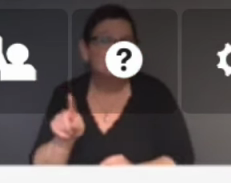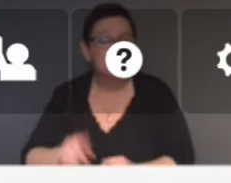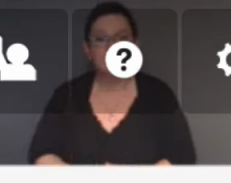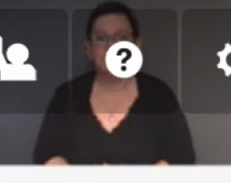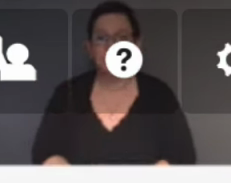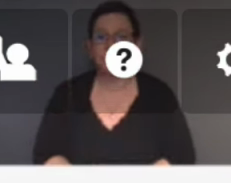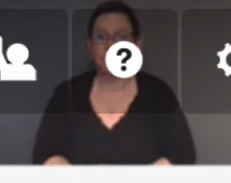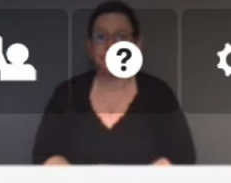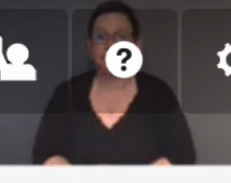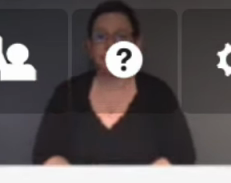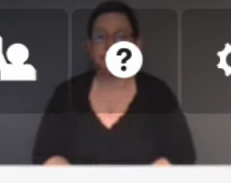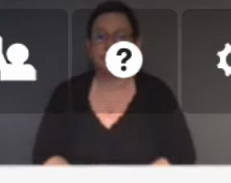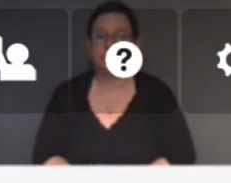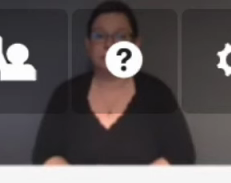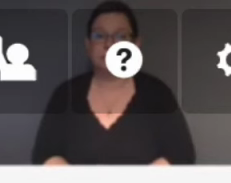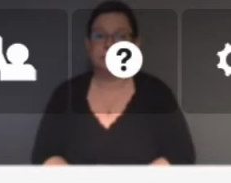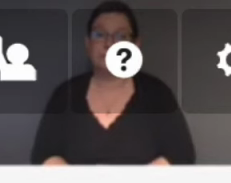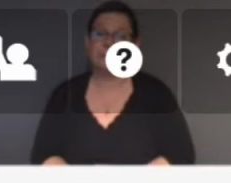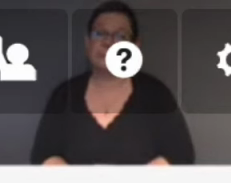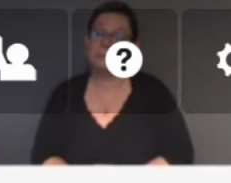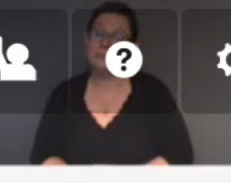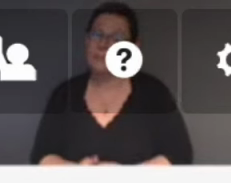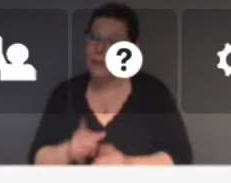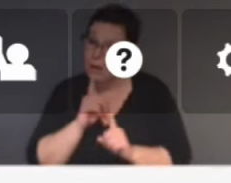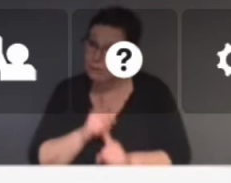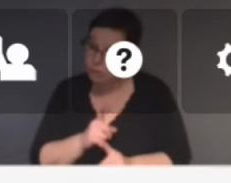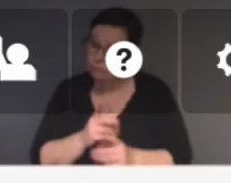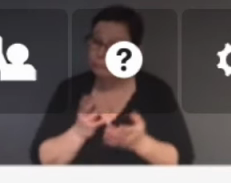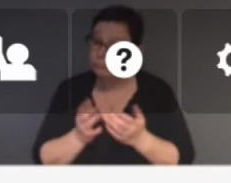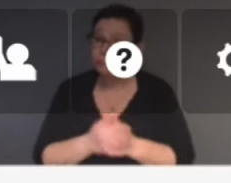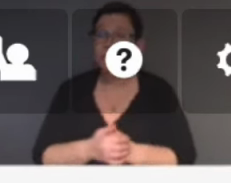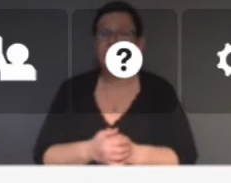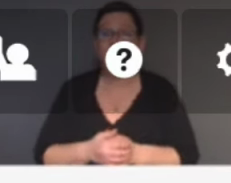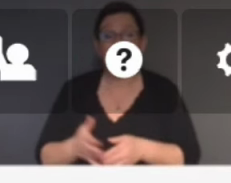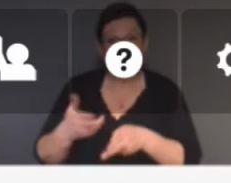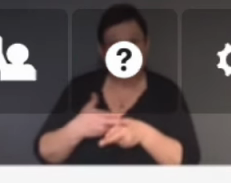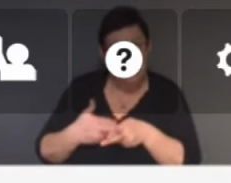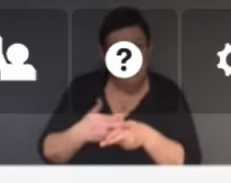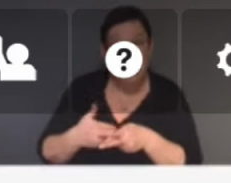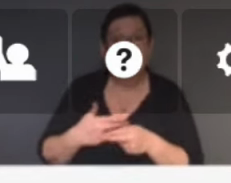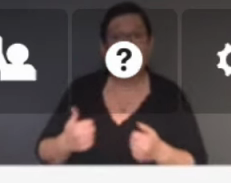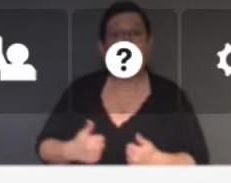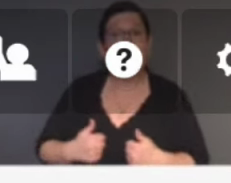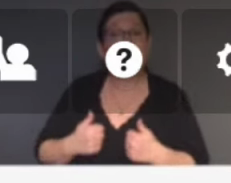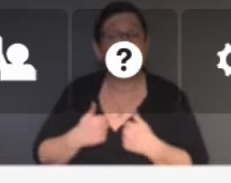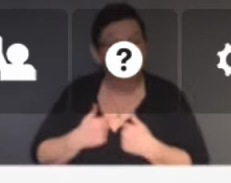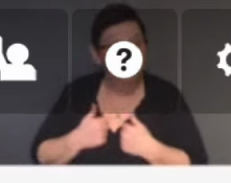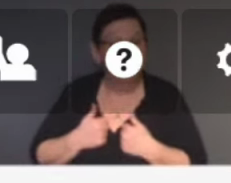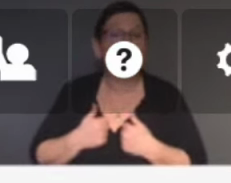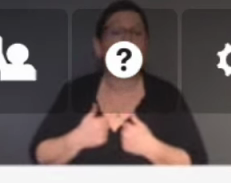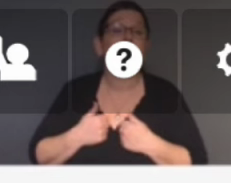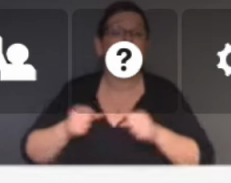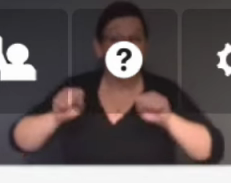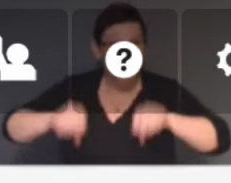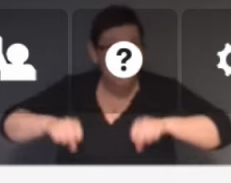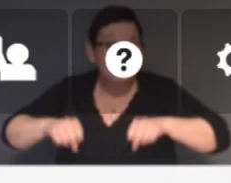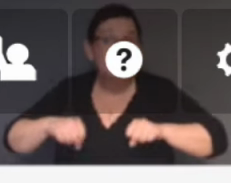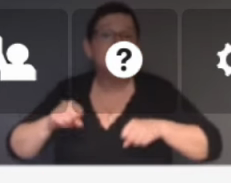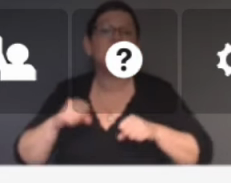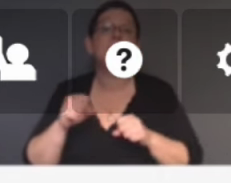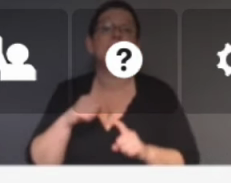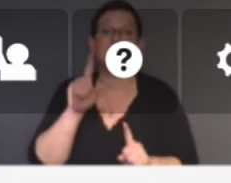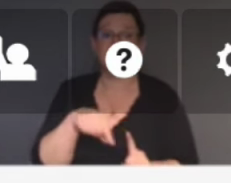Child Benefits once you have lived in Canada for 18 months and continue to hold a valid temporary